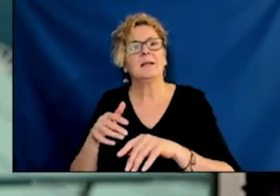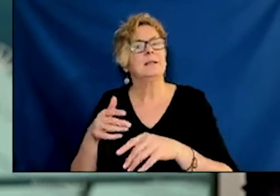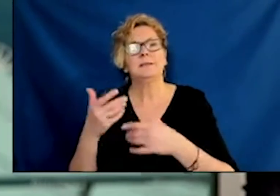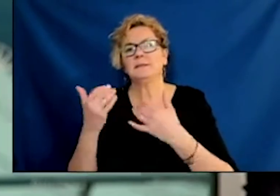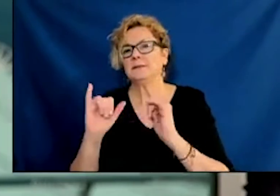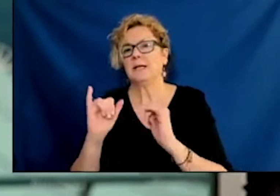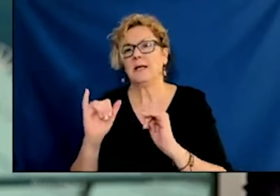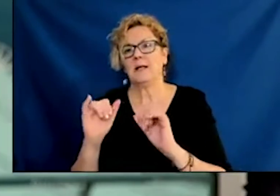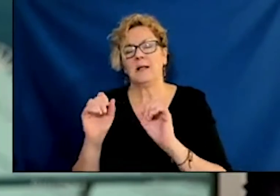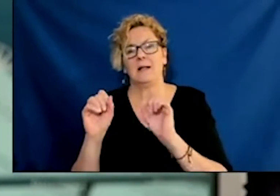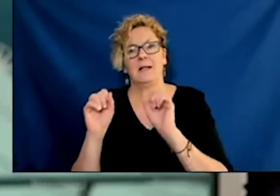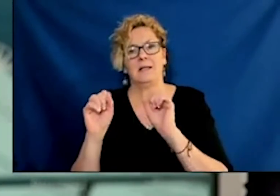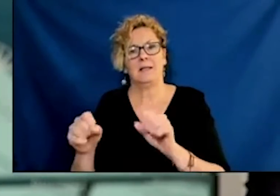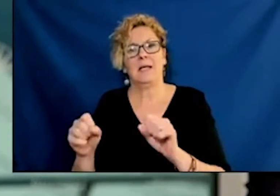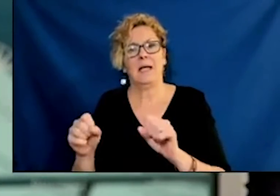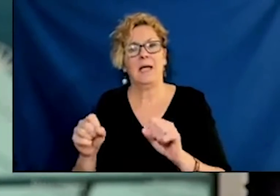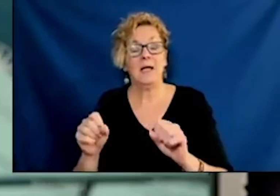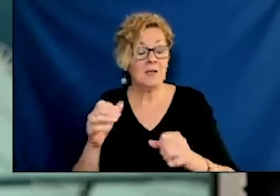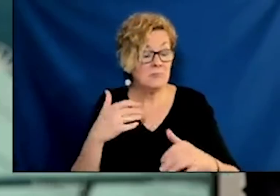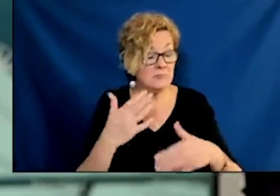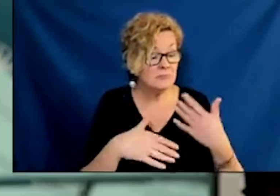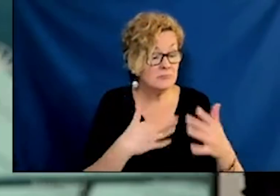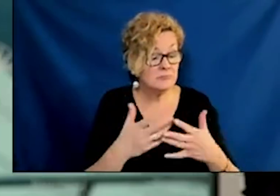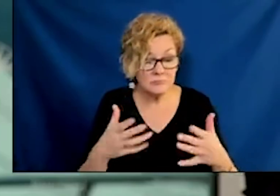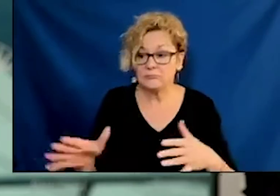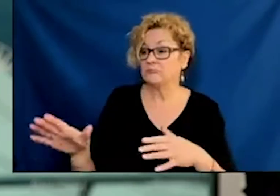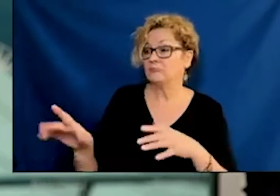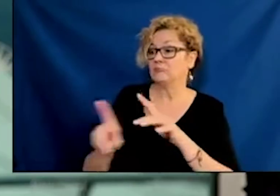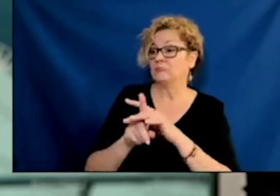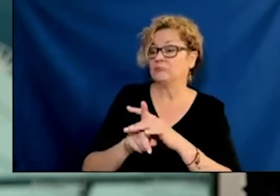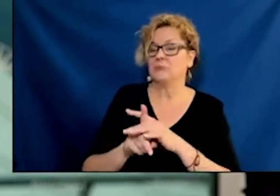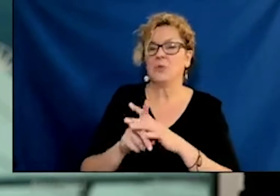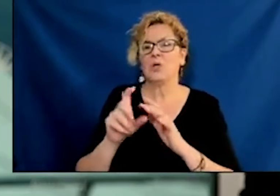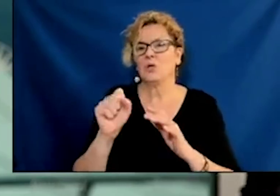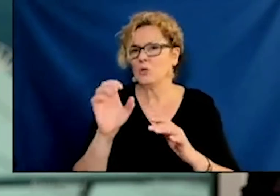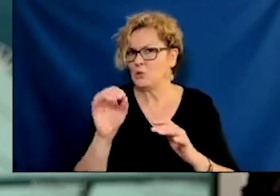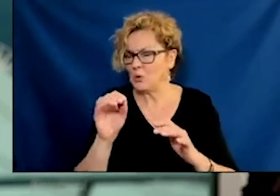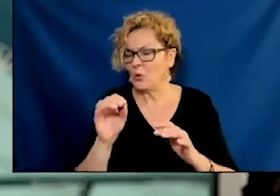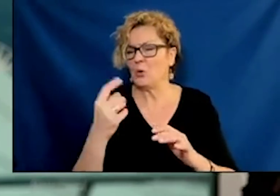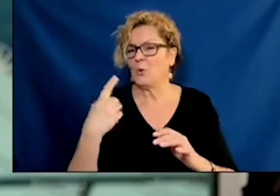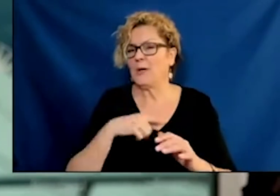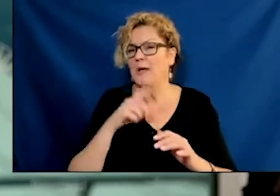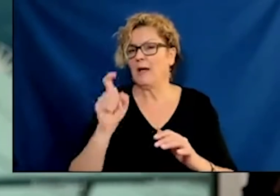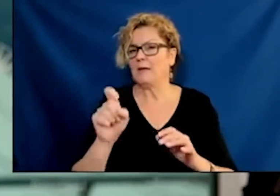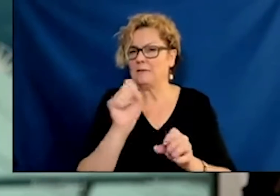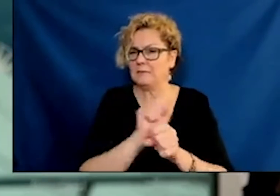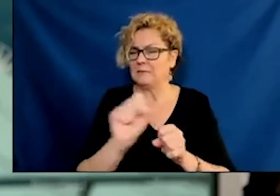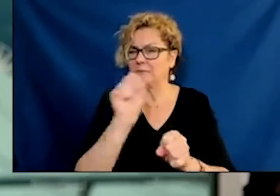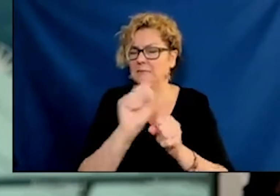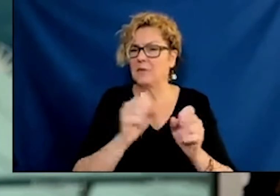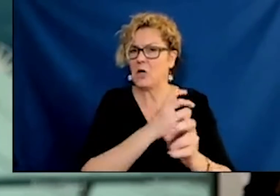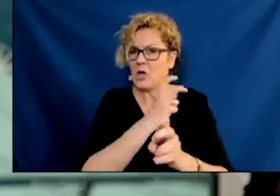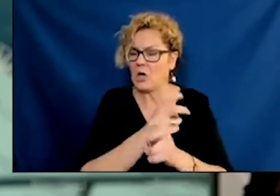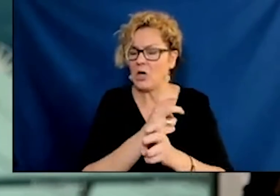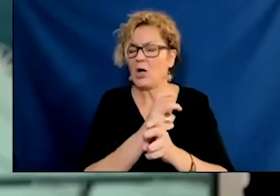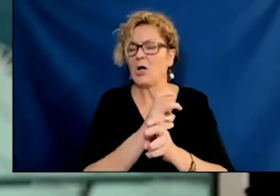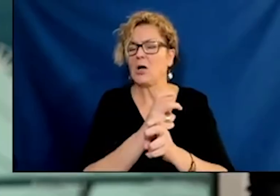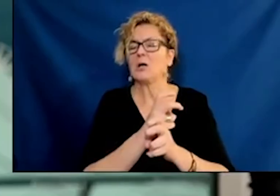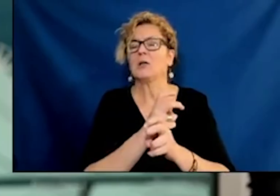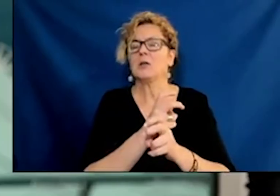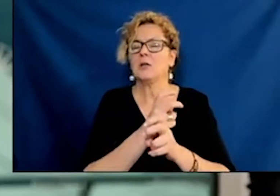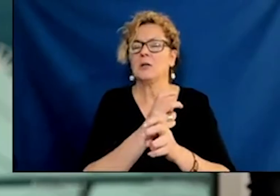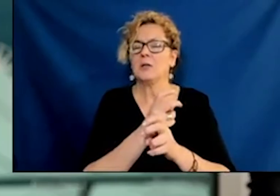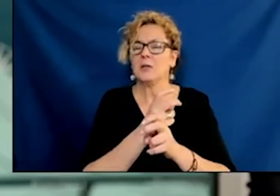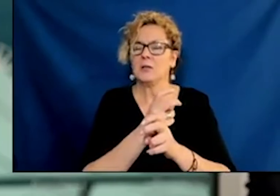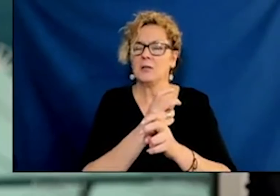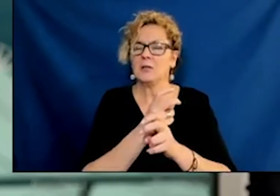those measures that helps us keep out new strains that could disrupt our ability here, but we all need to